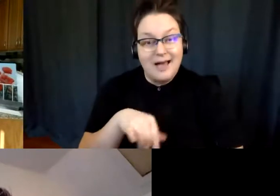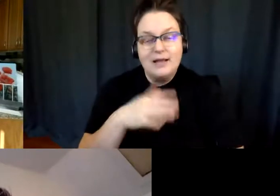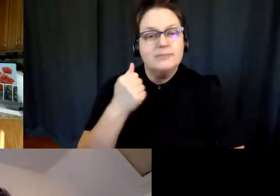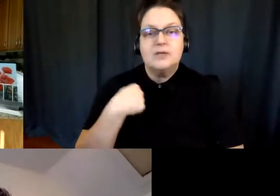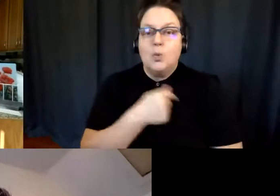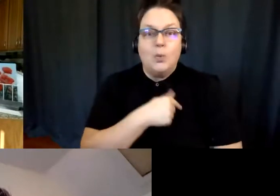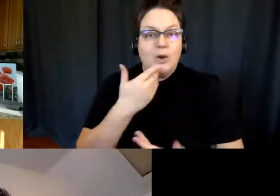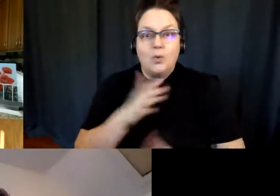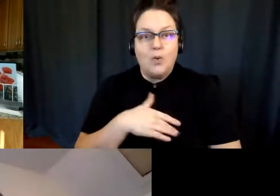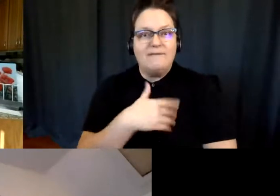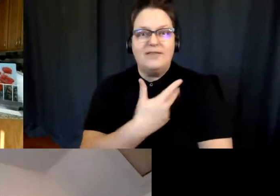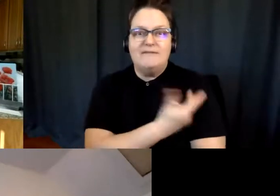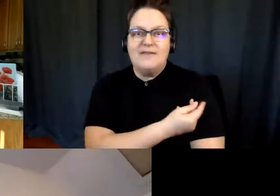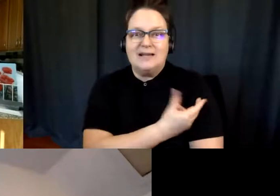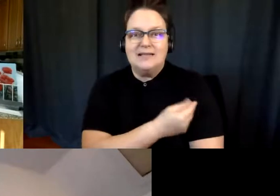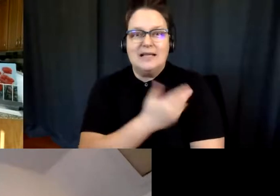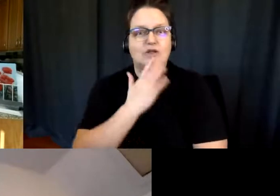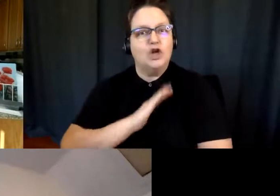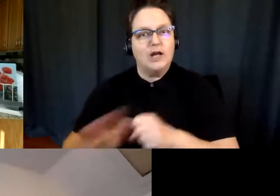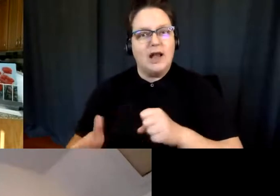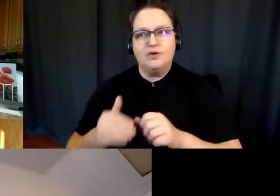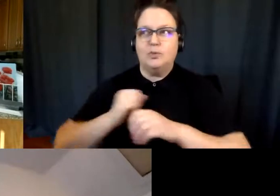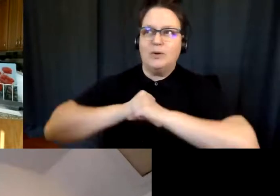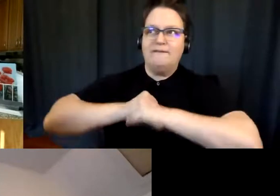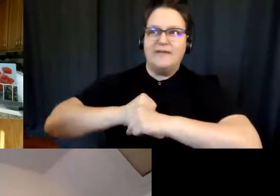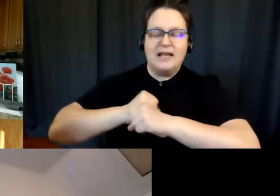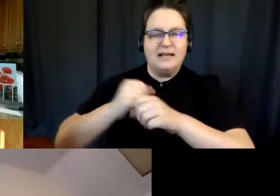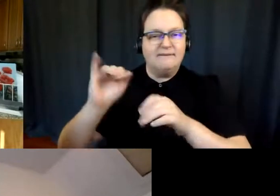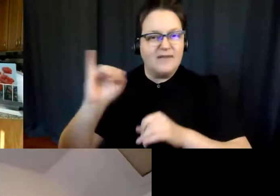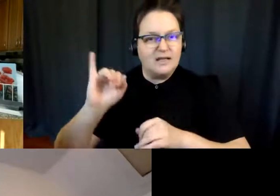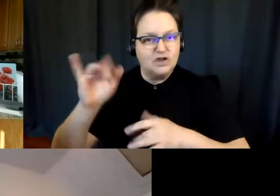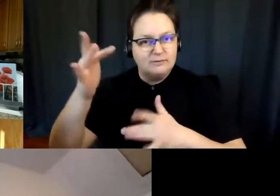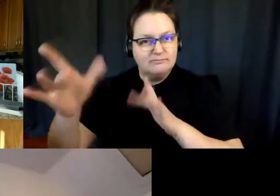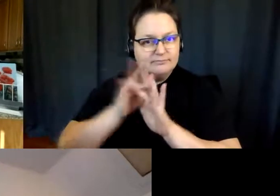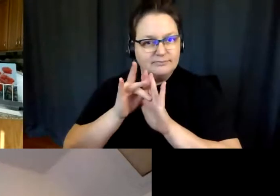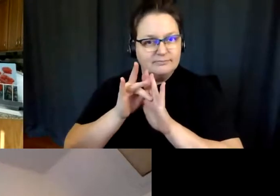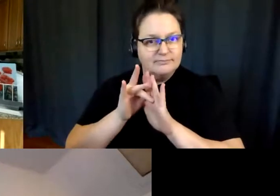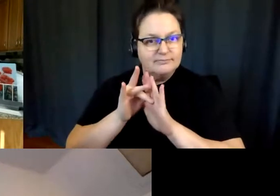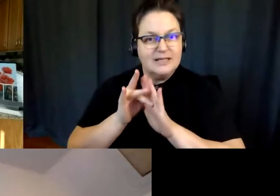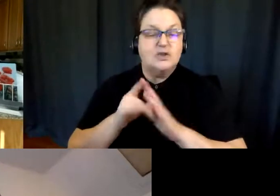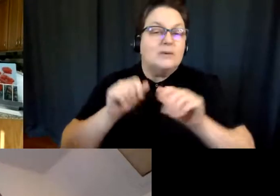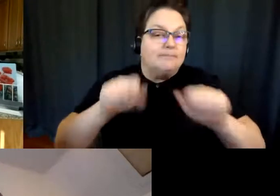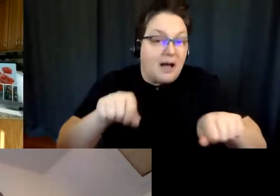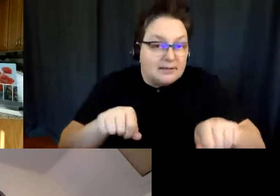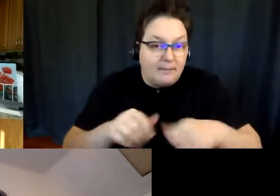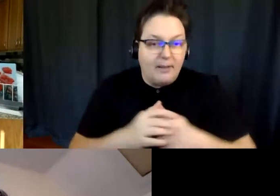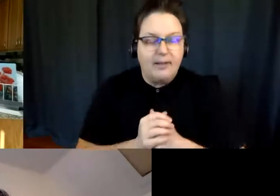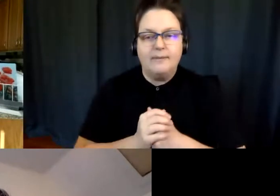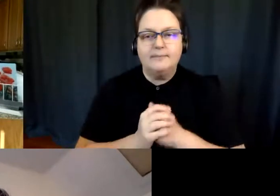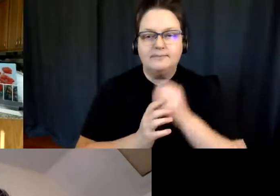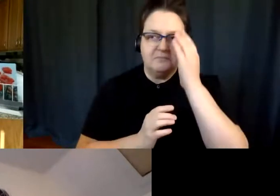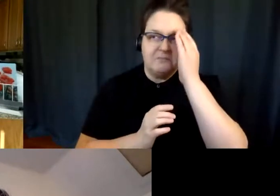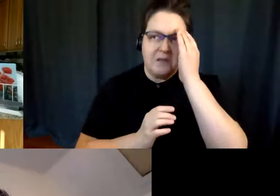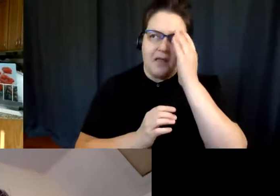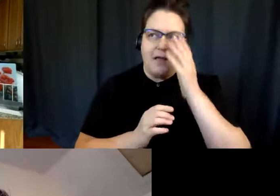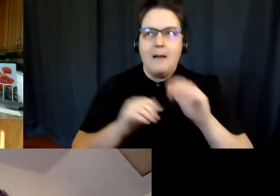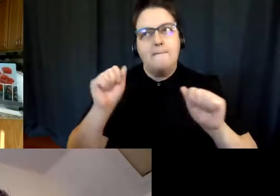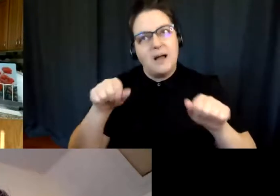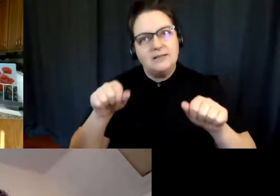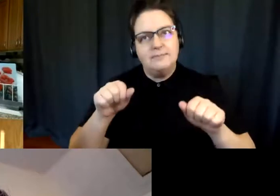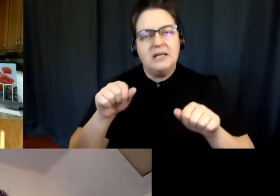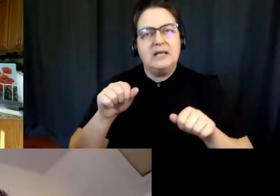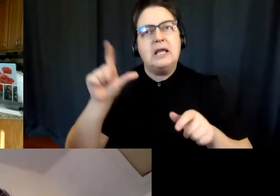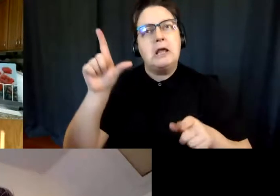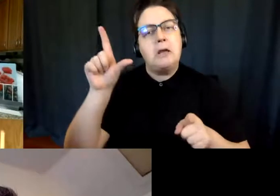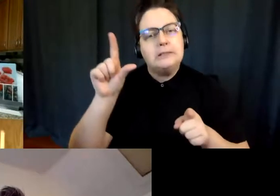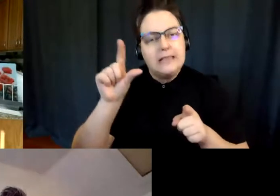against infection. So it's out there as a possibility. I think it becomes a smaller possibility. You know,